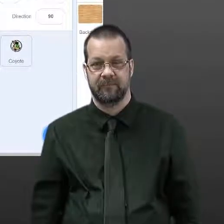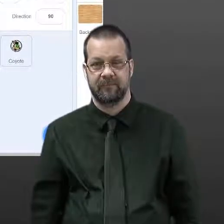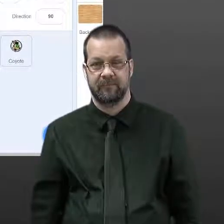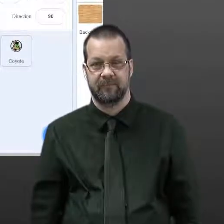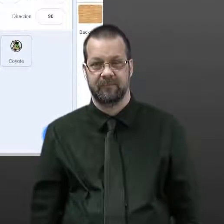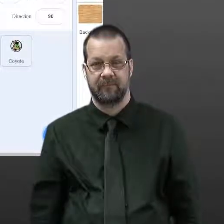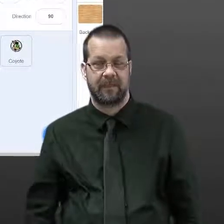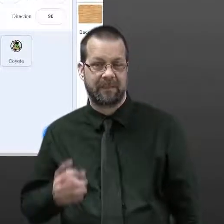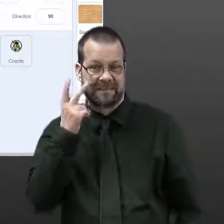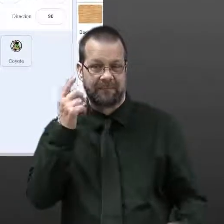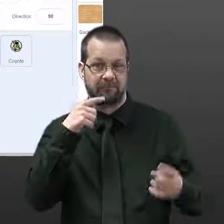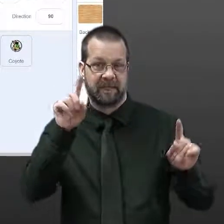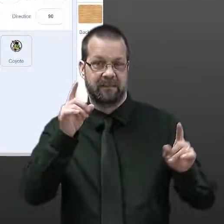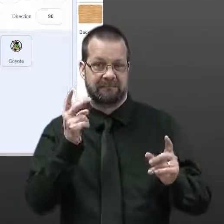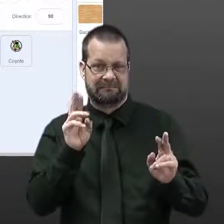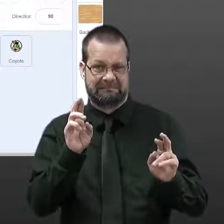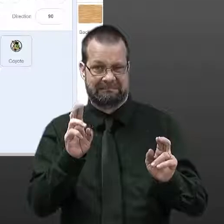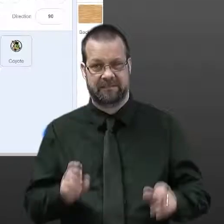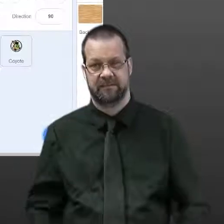Let's see if I can get one in.